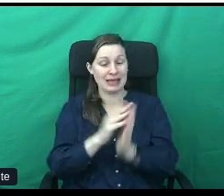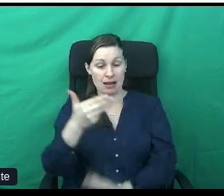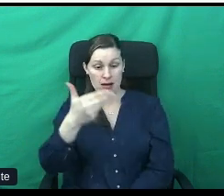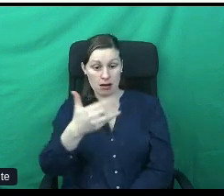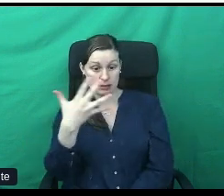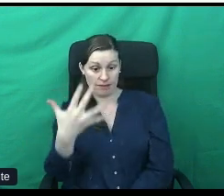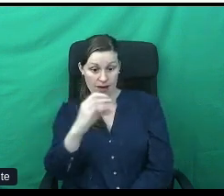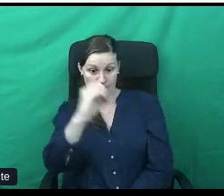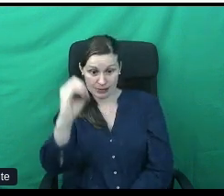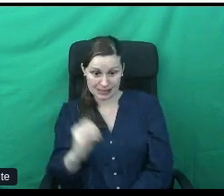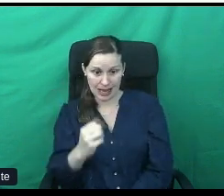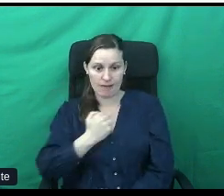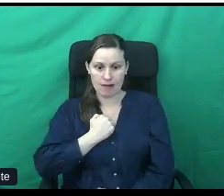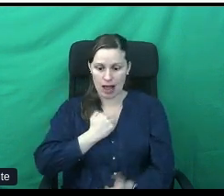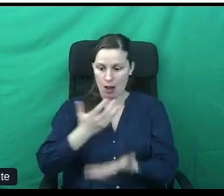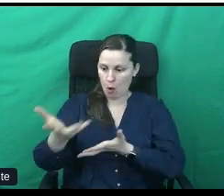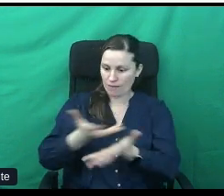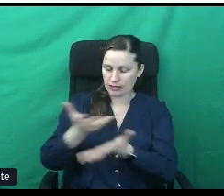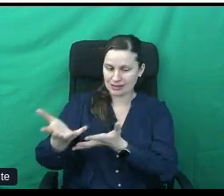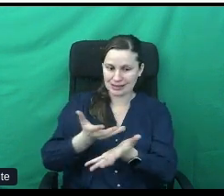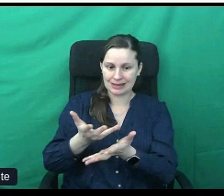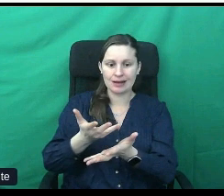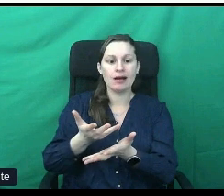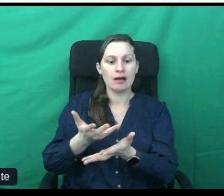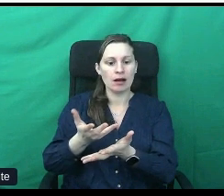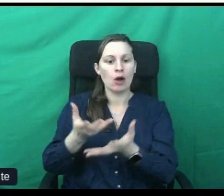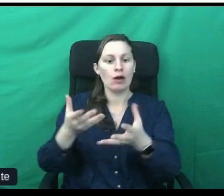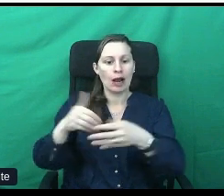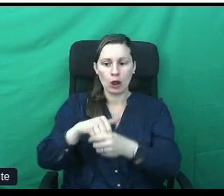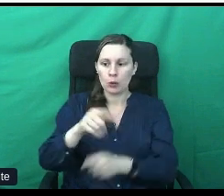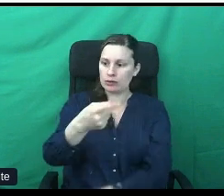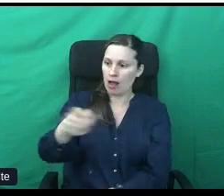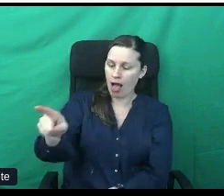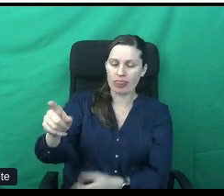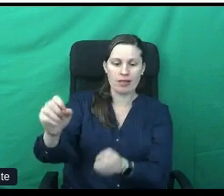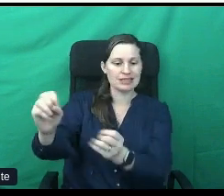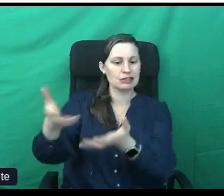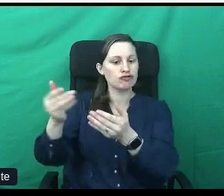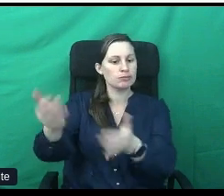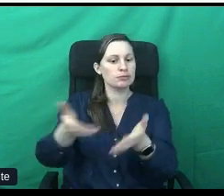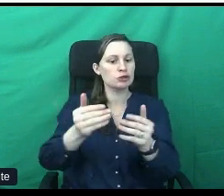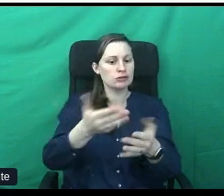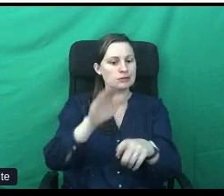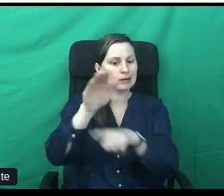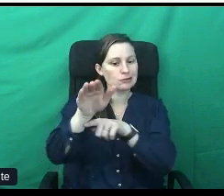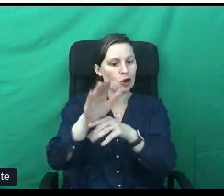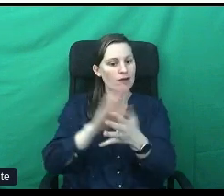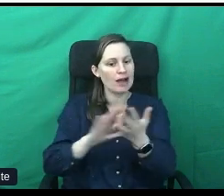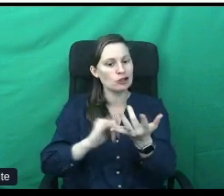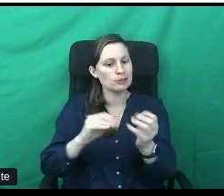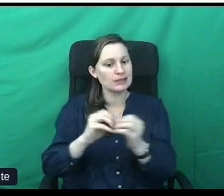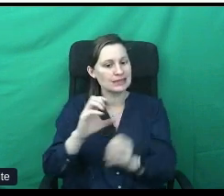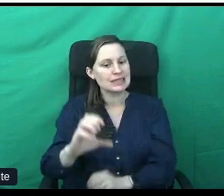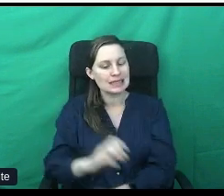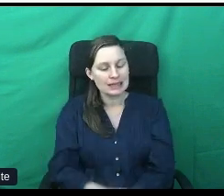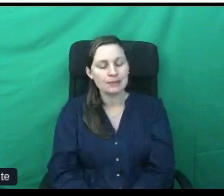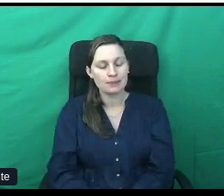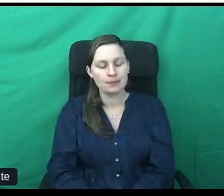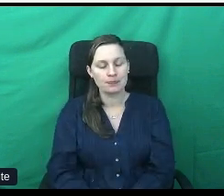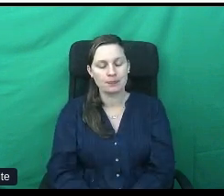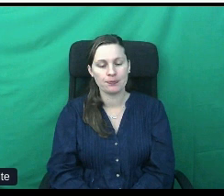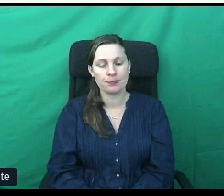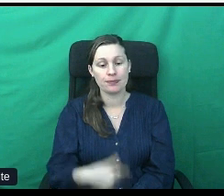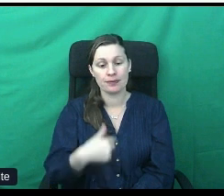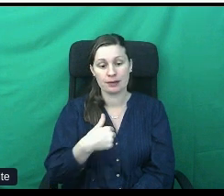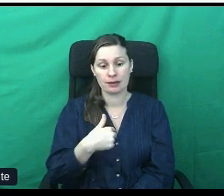of the conversations that we were having included vendors and SaaS distributors. Not only had we